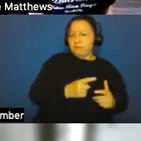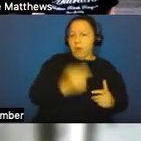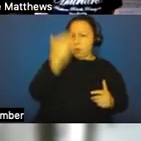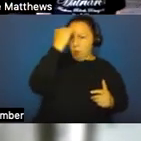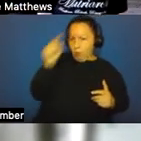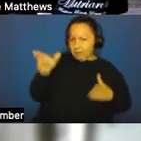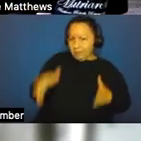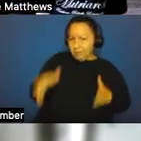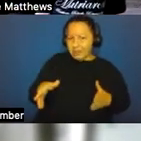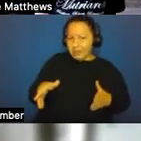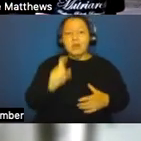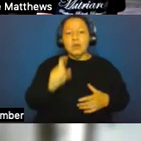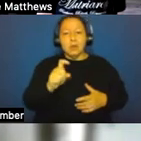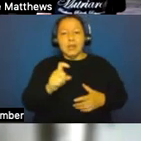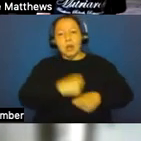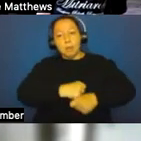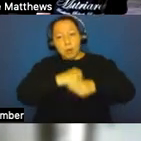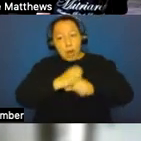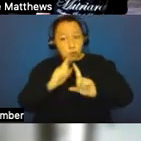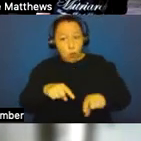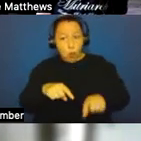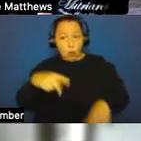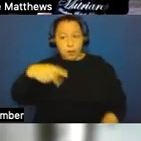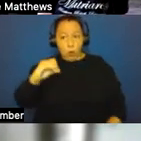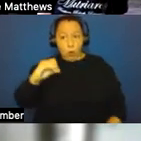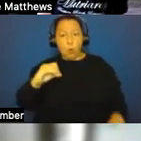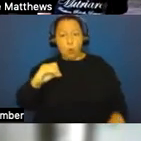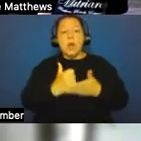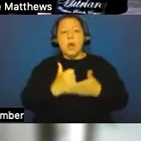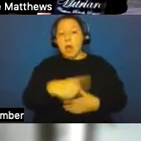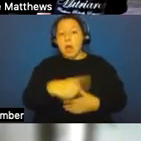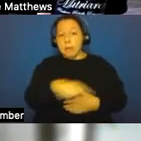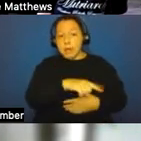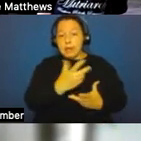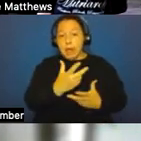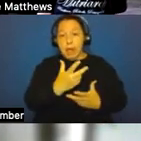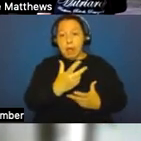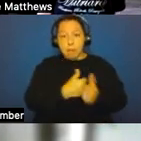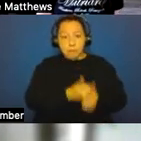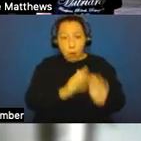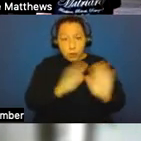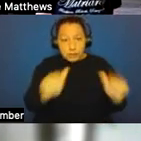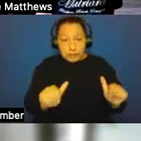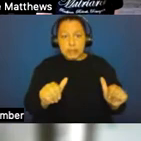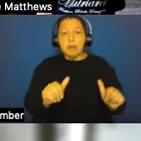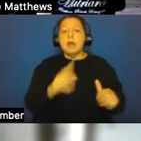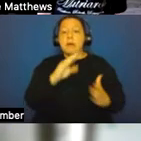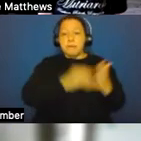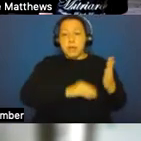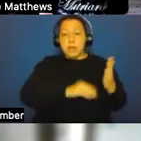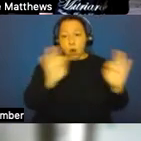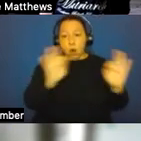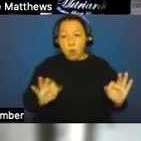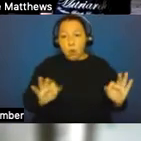And so helping them through that system is really important, helping them to fill out forms, helping them in court, helping